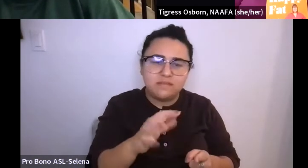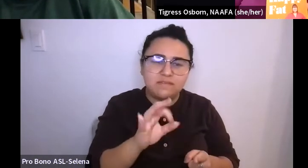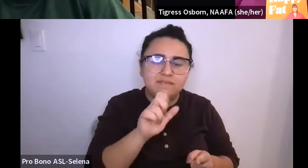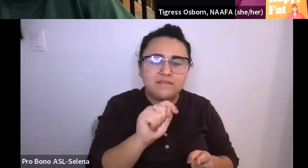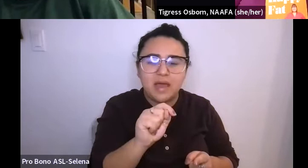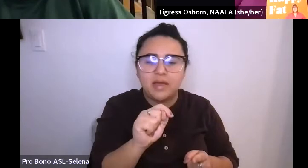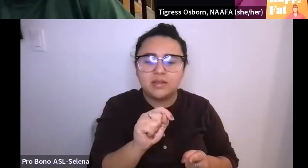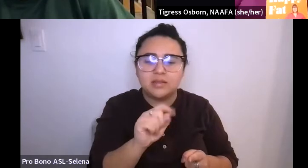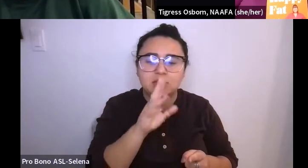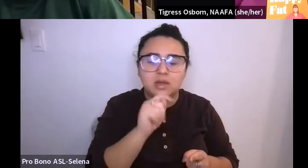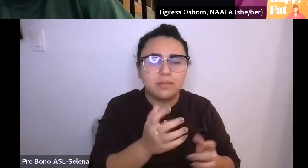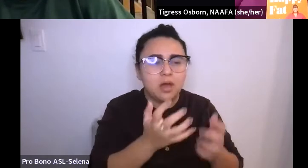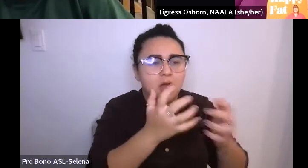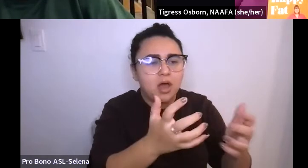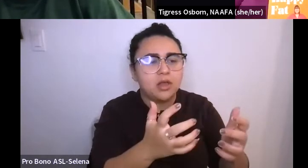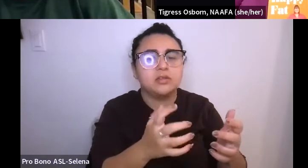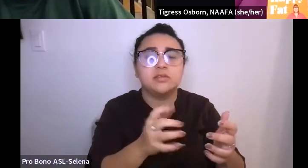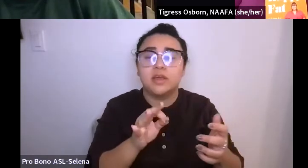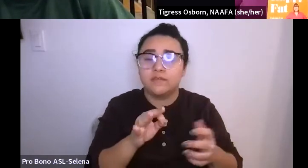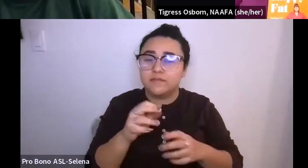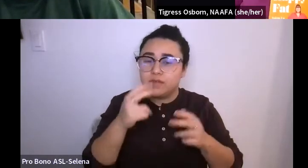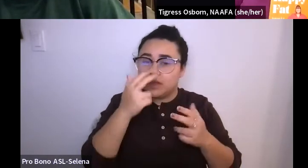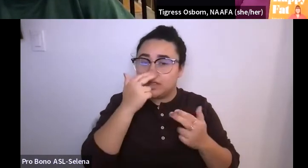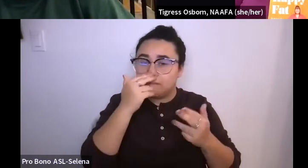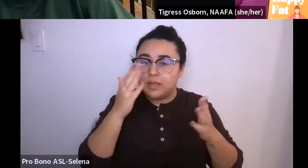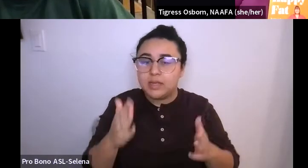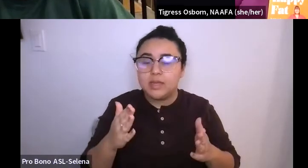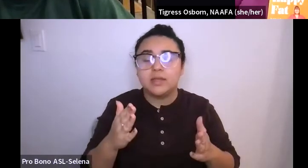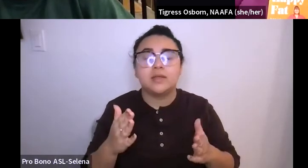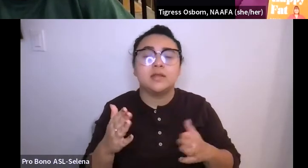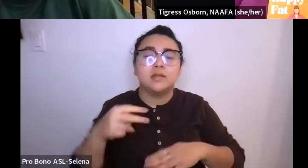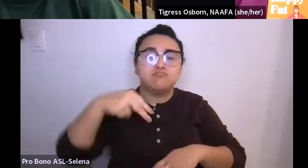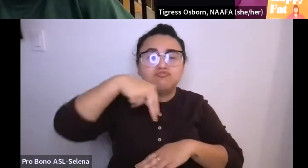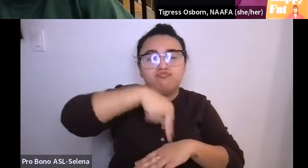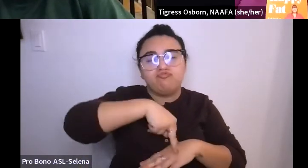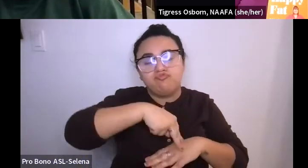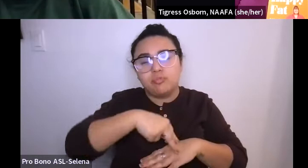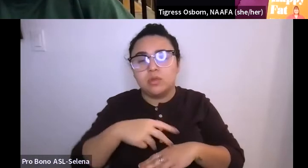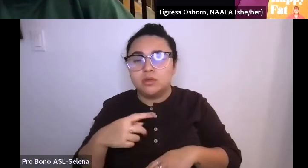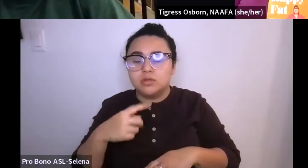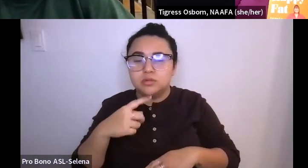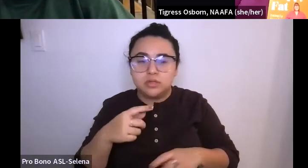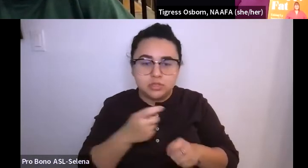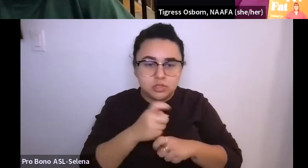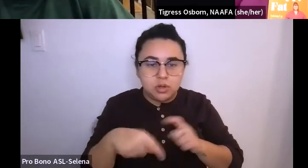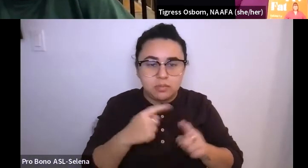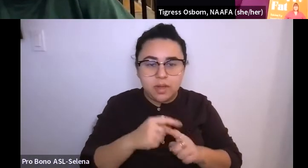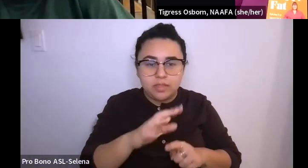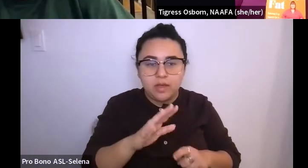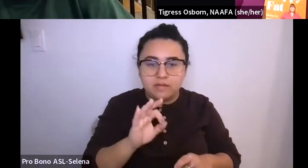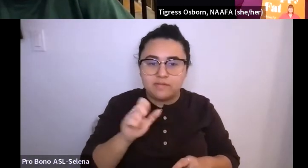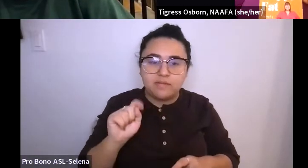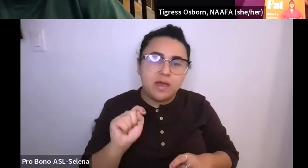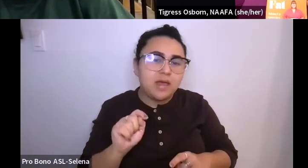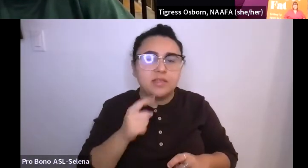way, right? It's like, well, I gained 50 pounds, or yay, I lost 50 pounds, or whatever it is. But there are things